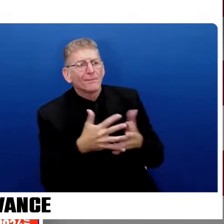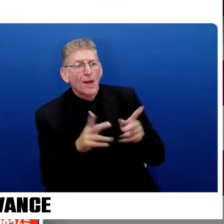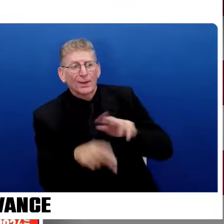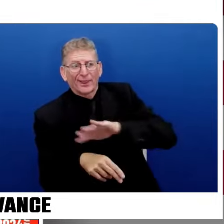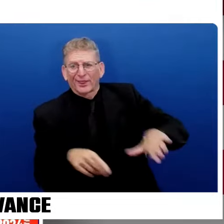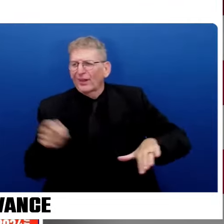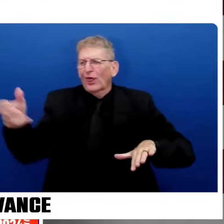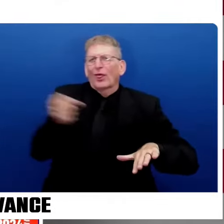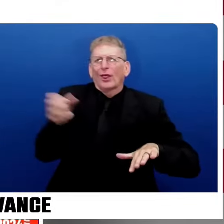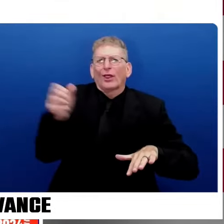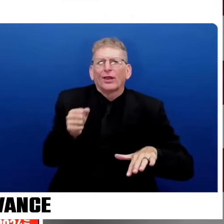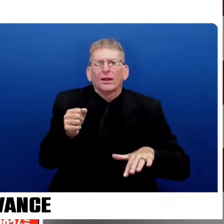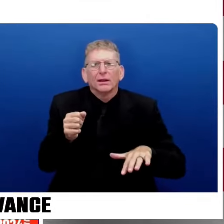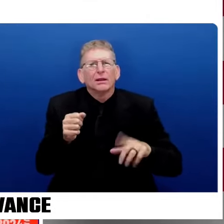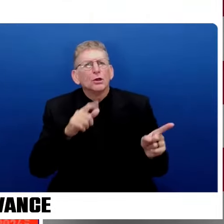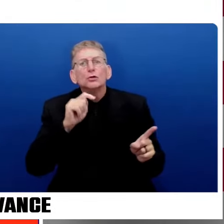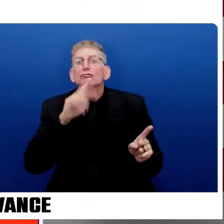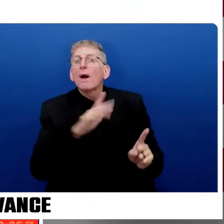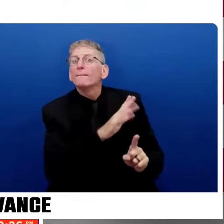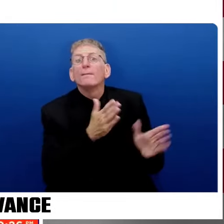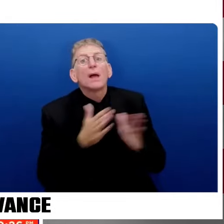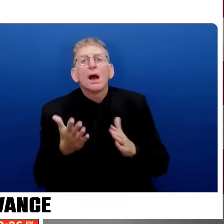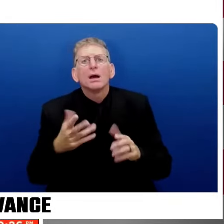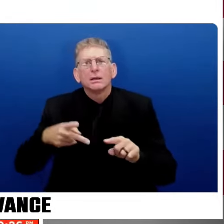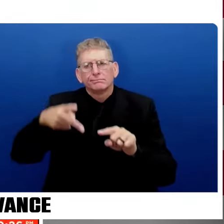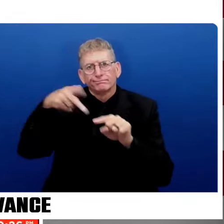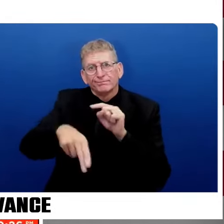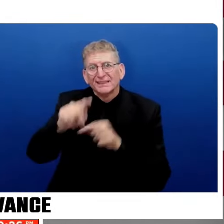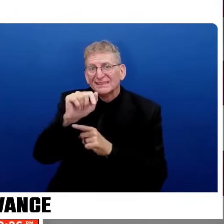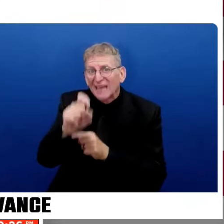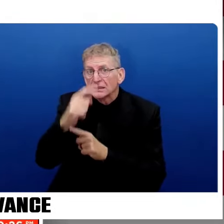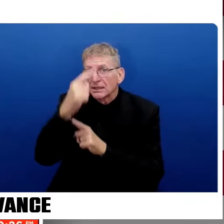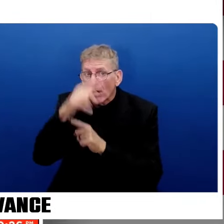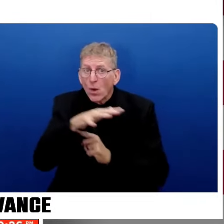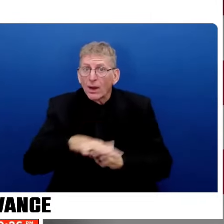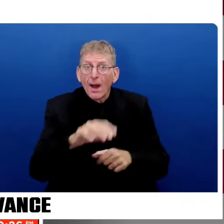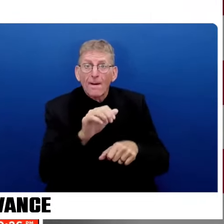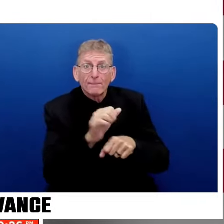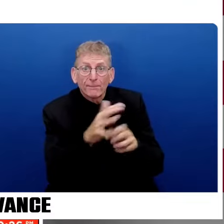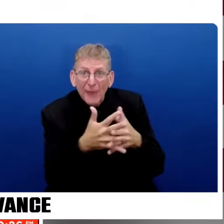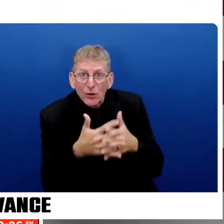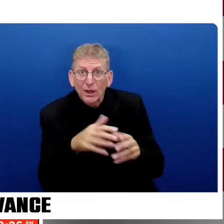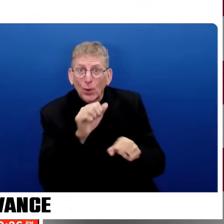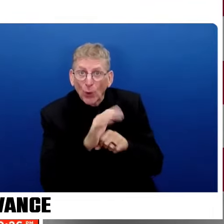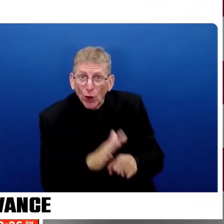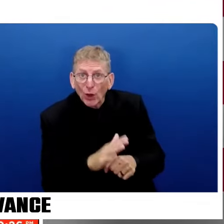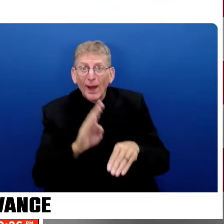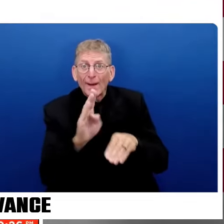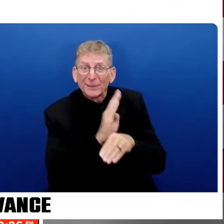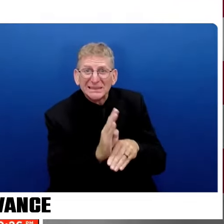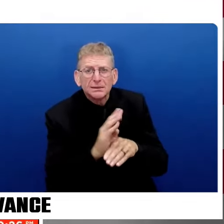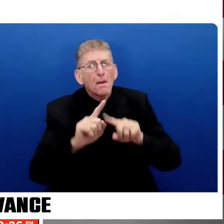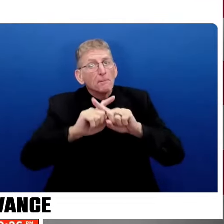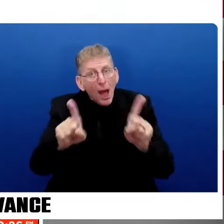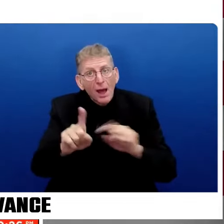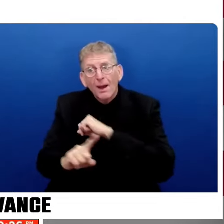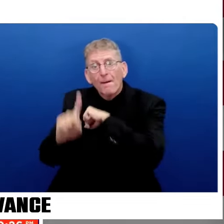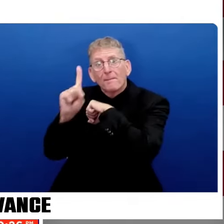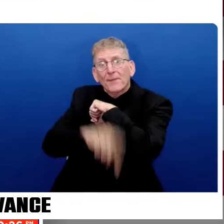taxes for businesses that are hiring and building companies in the United States of America, but penalize companies and countries that are shipping